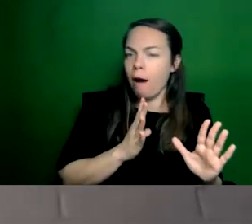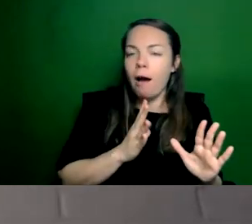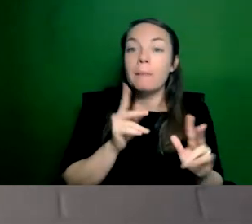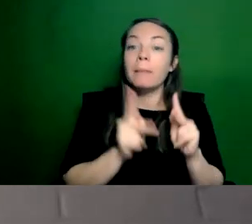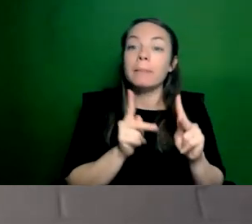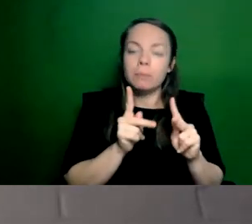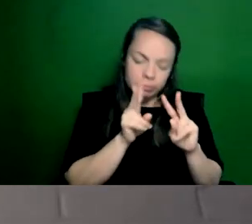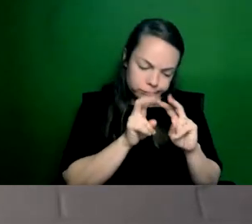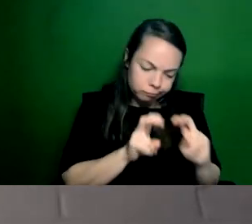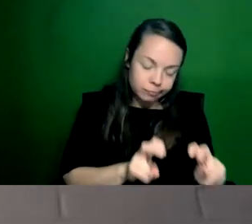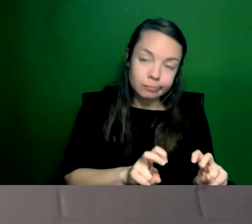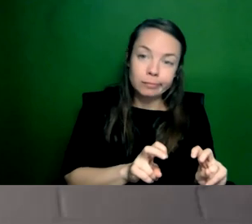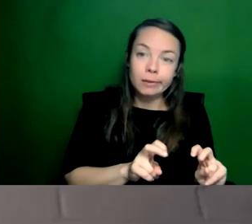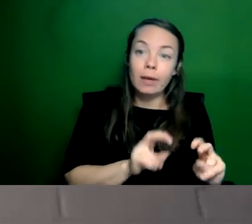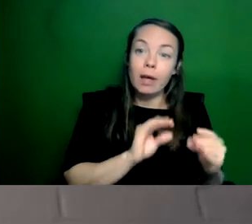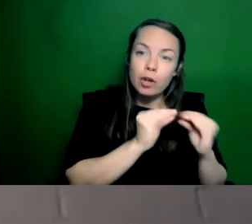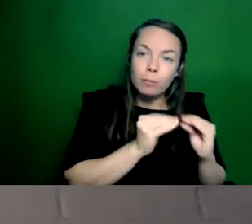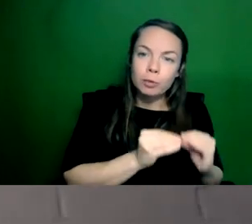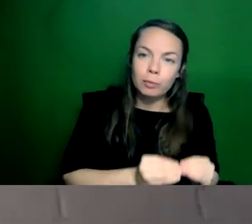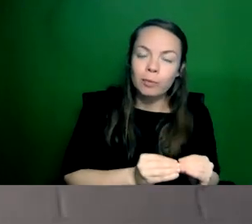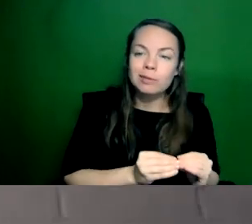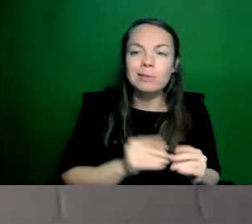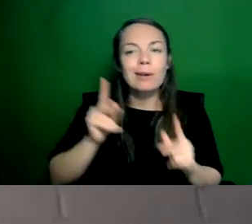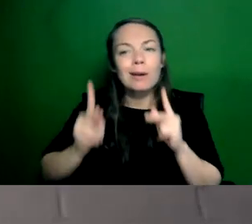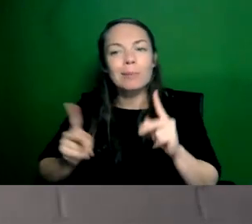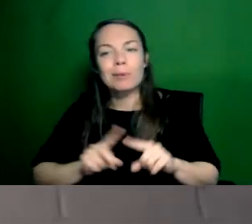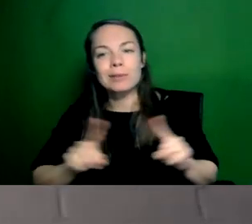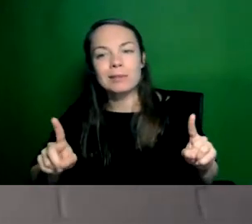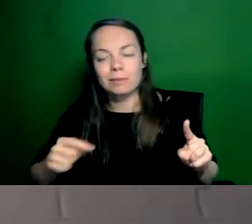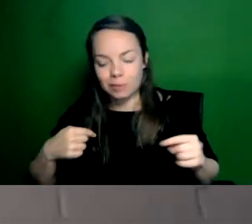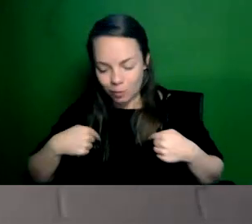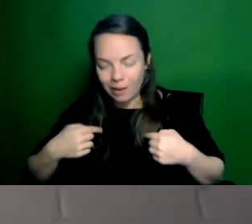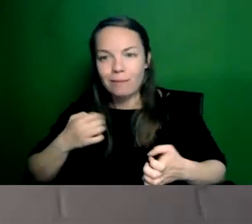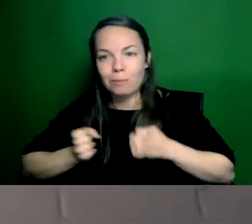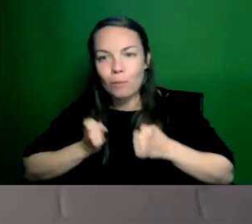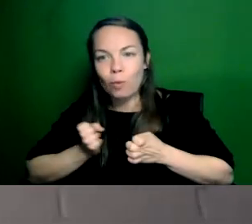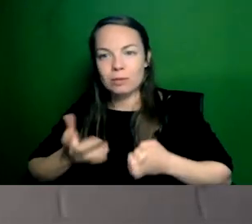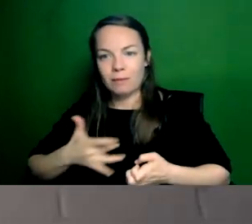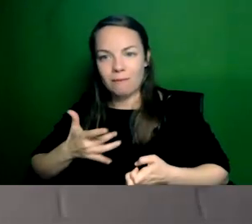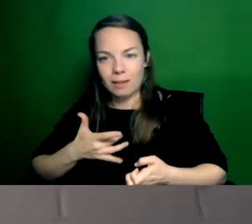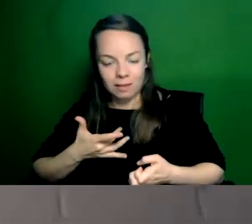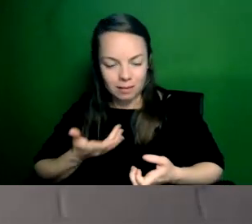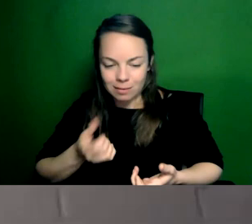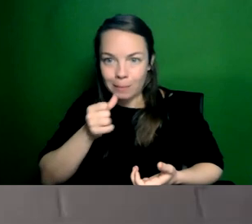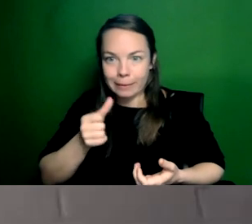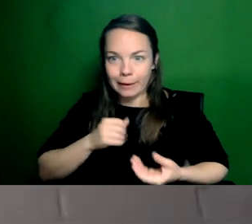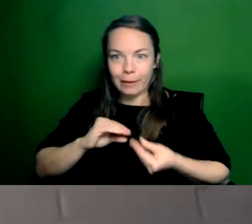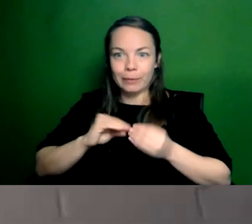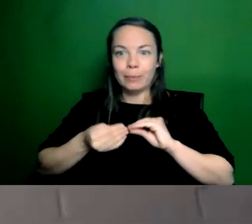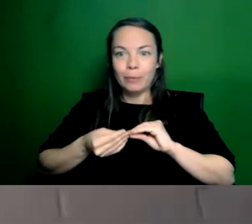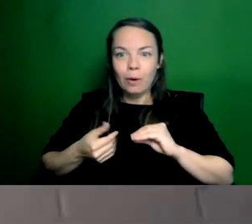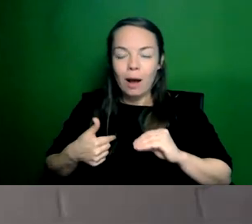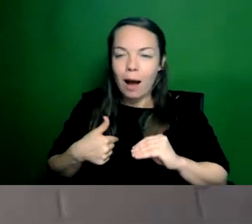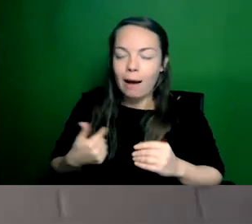not numbers. People are human beings. People have feelings. People have emotions. People have, you know, intersections in their